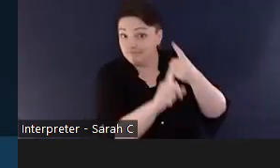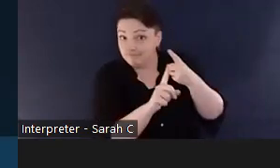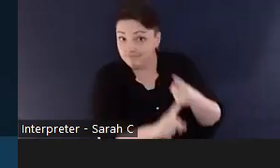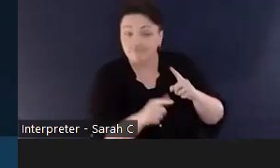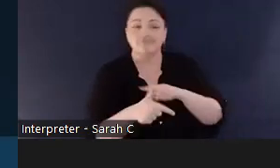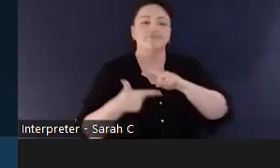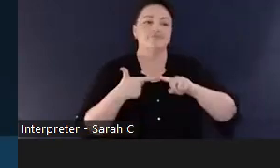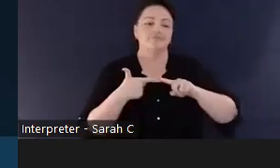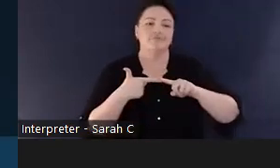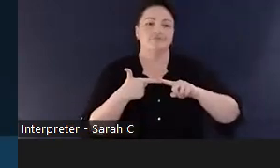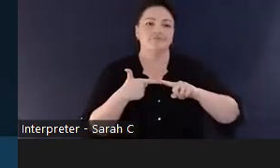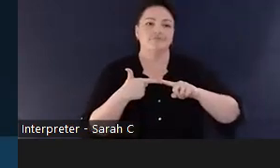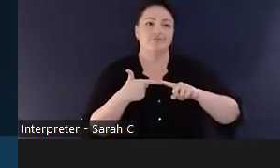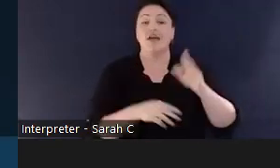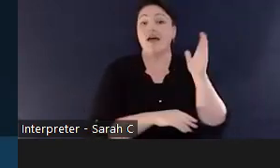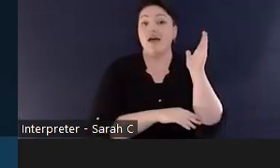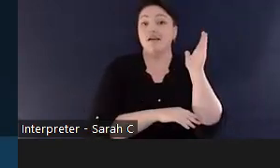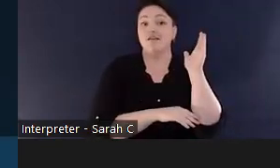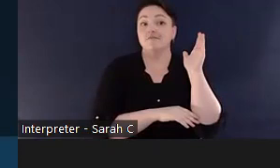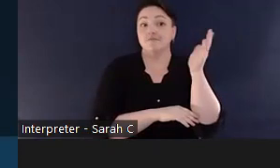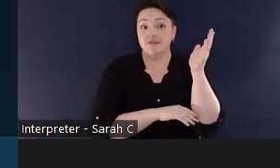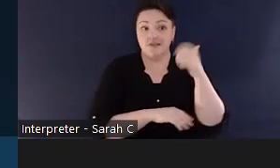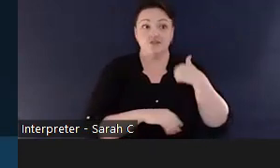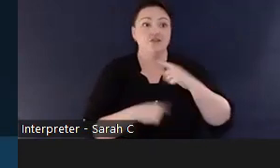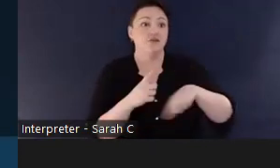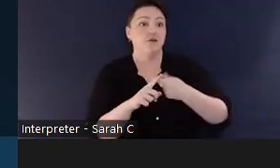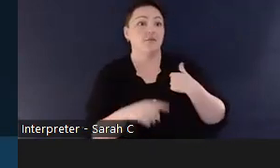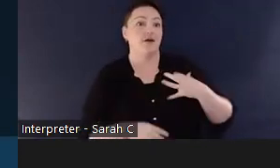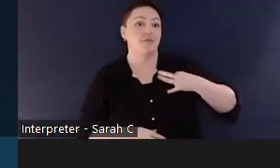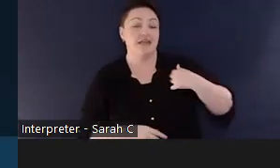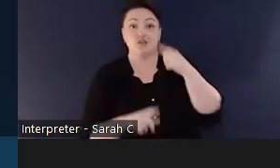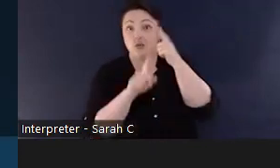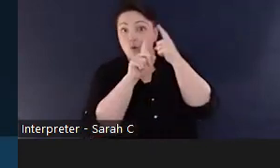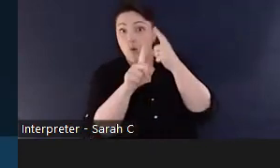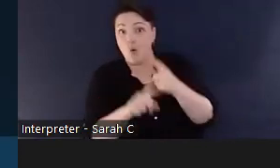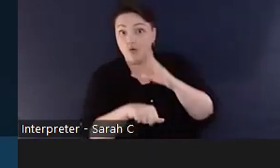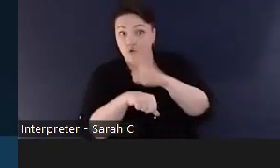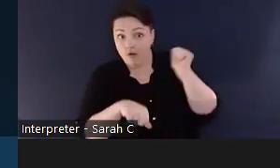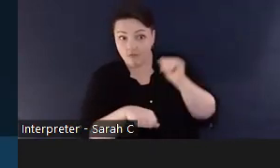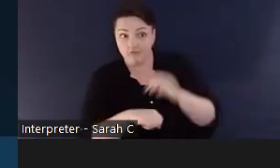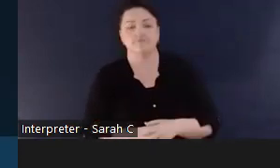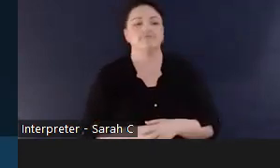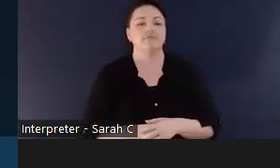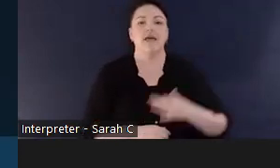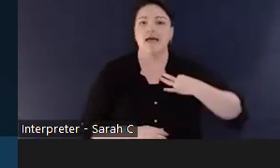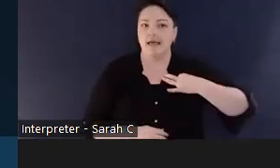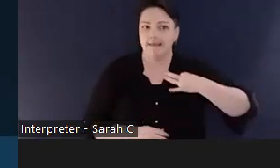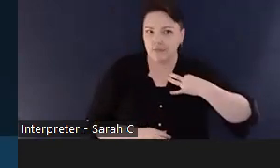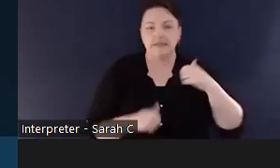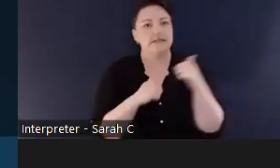presentation, which will cover the goals and objectives, applicant and project eligibility, the